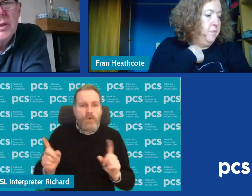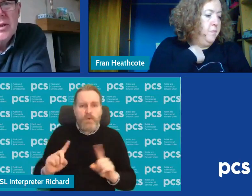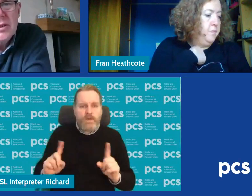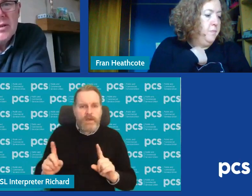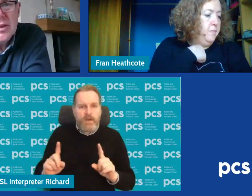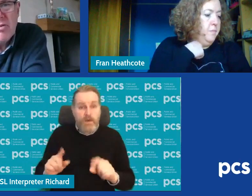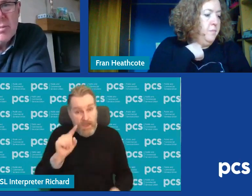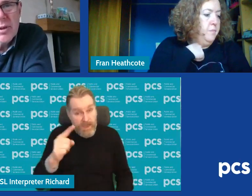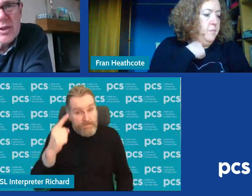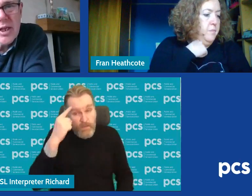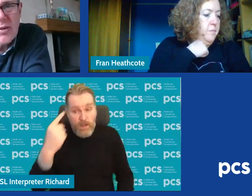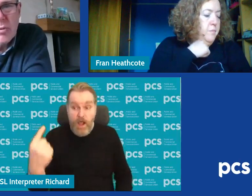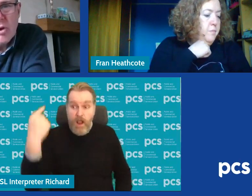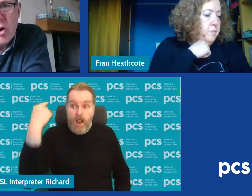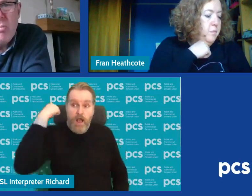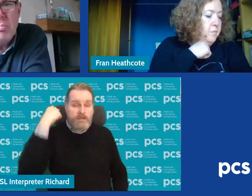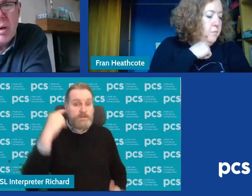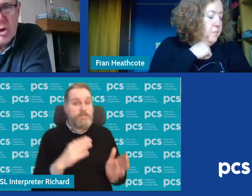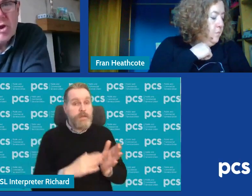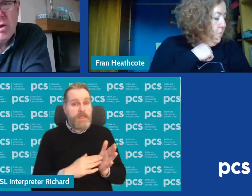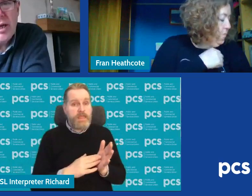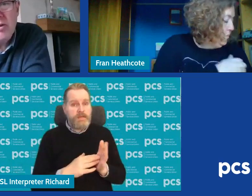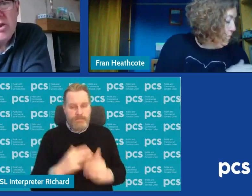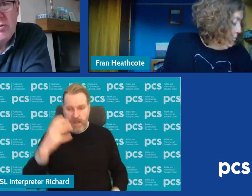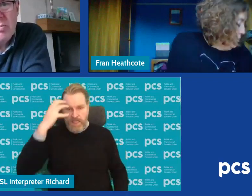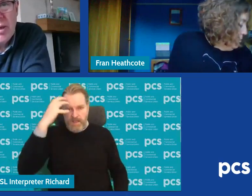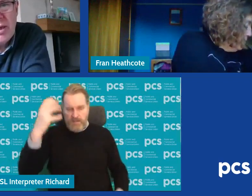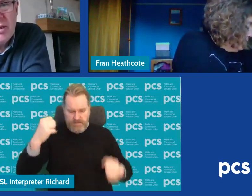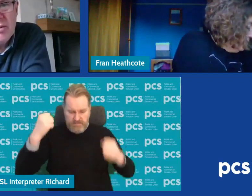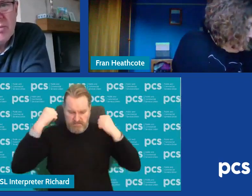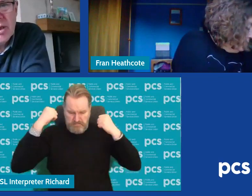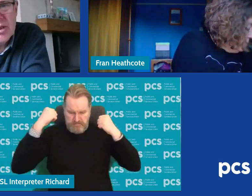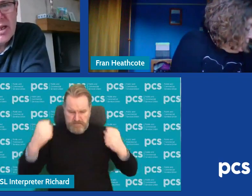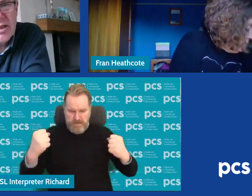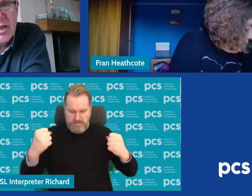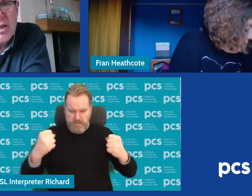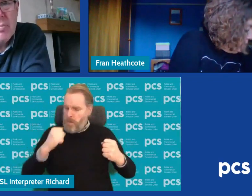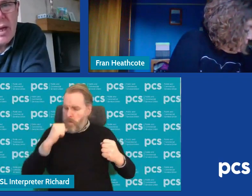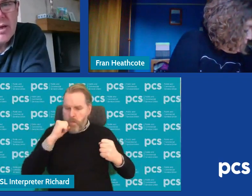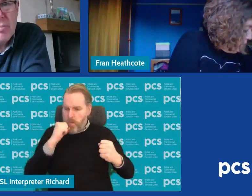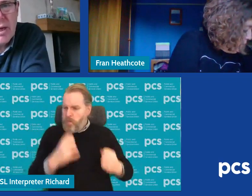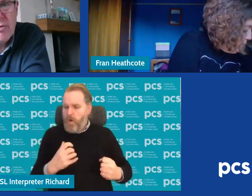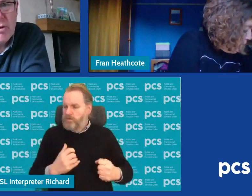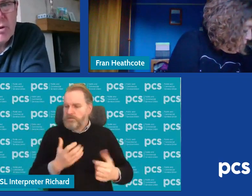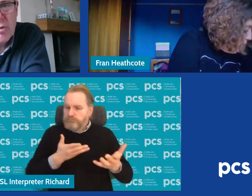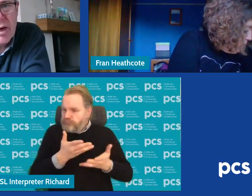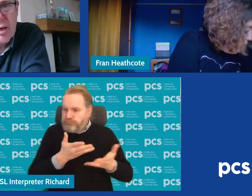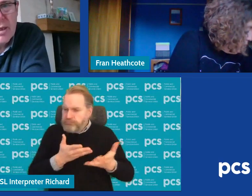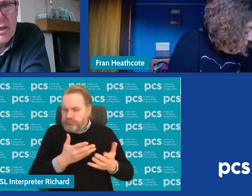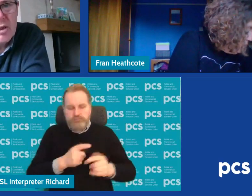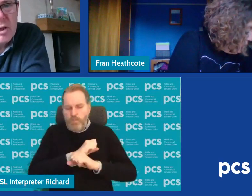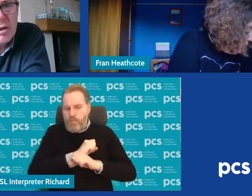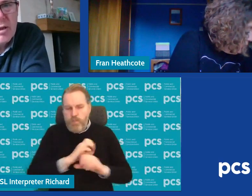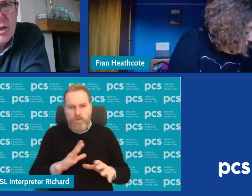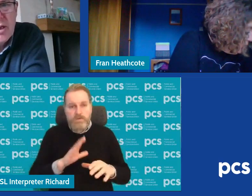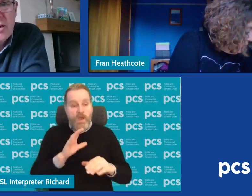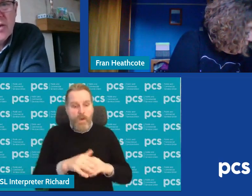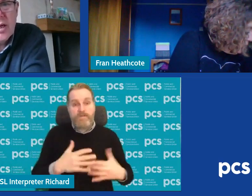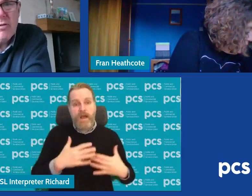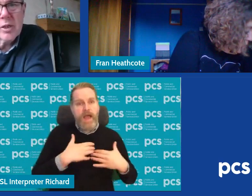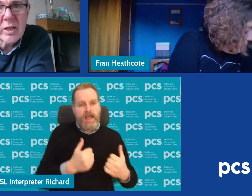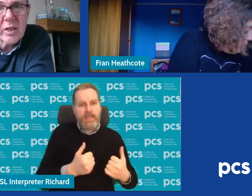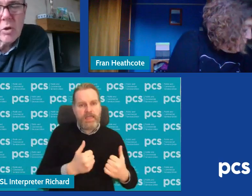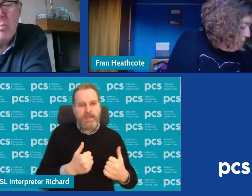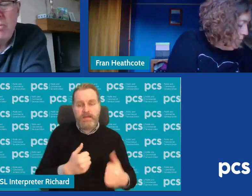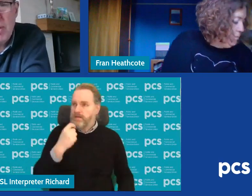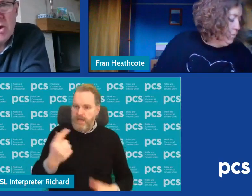ago the government said they would not budge on health service pay because they'd had an independent pay review body recommendation.